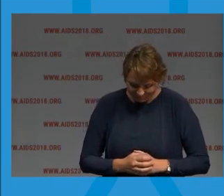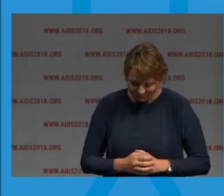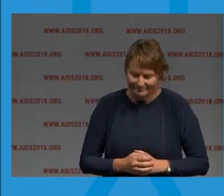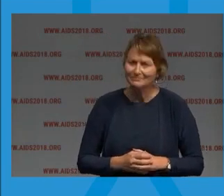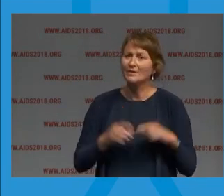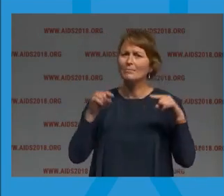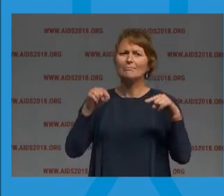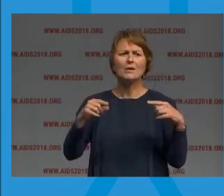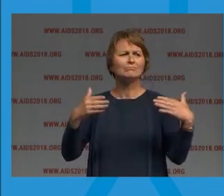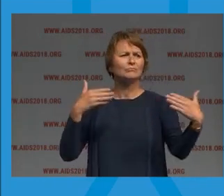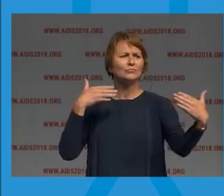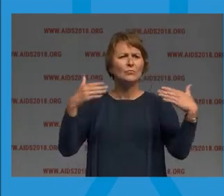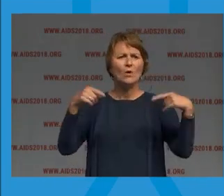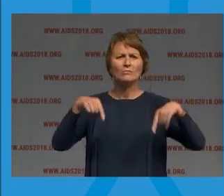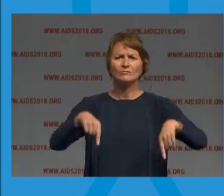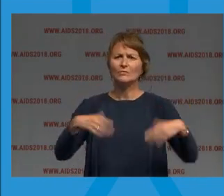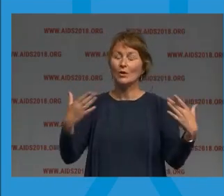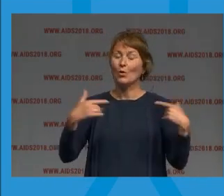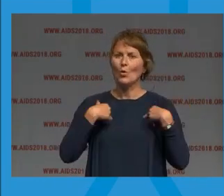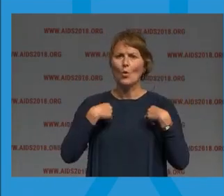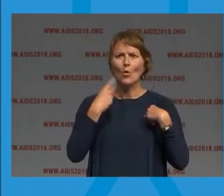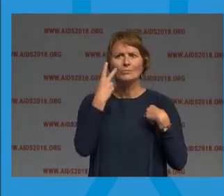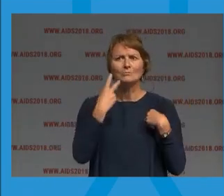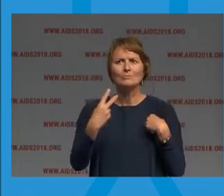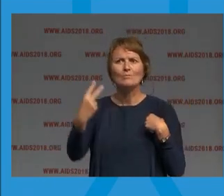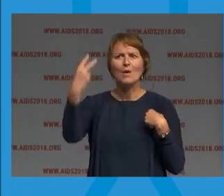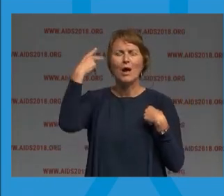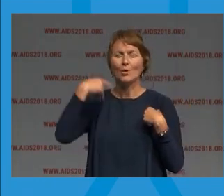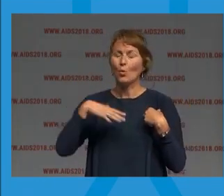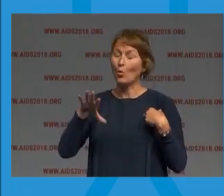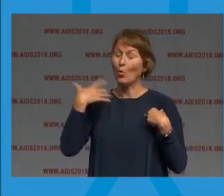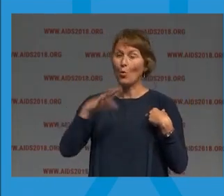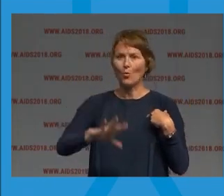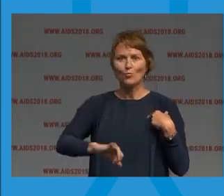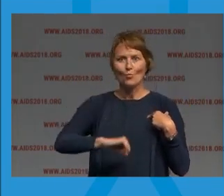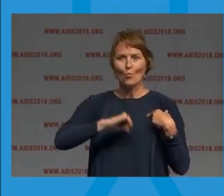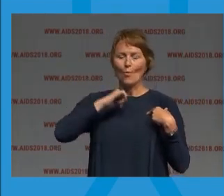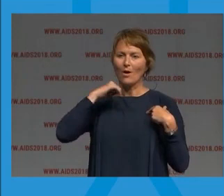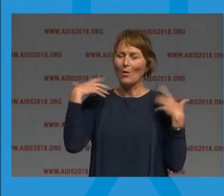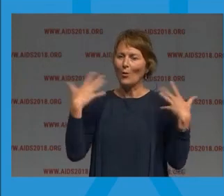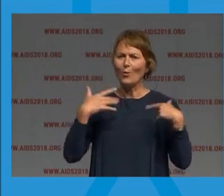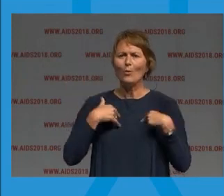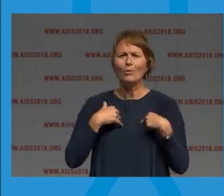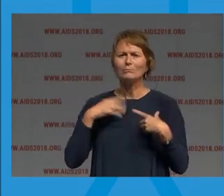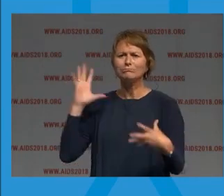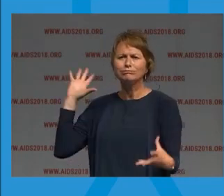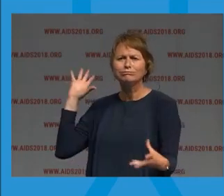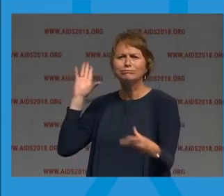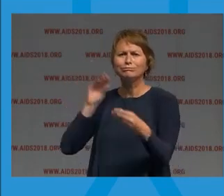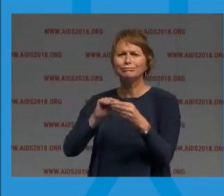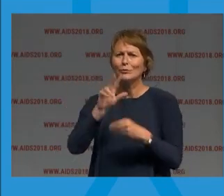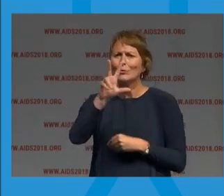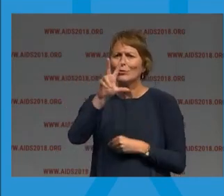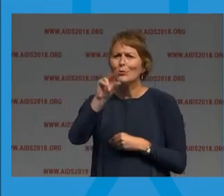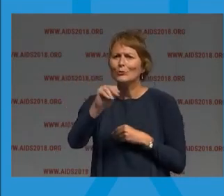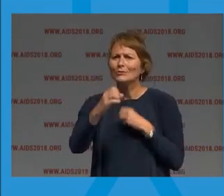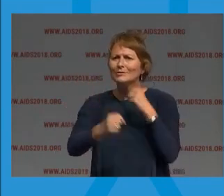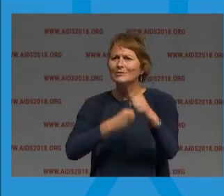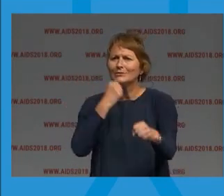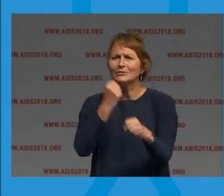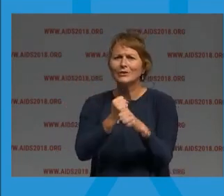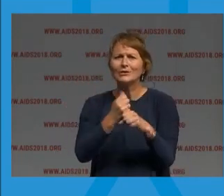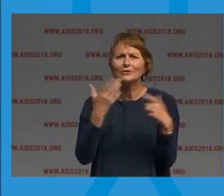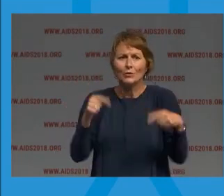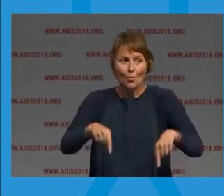This conference has a proud history. For more than 30 years, it has been a place where science,